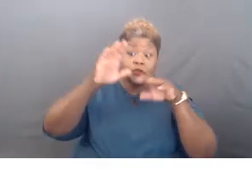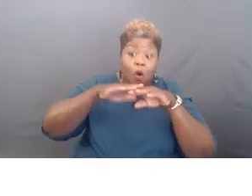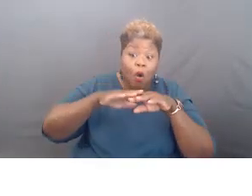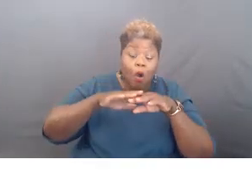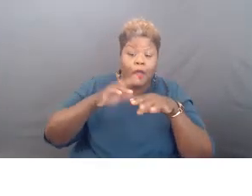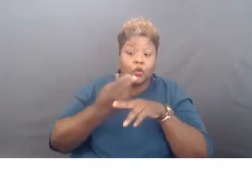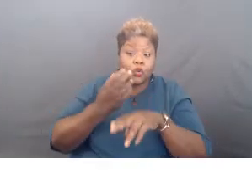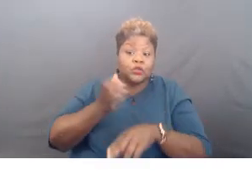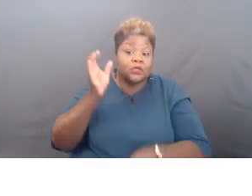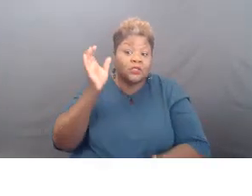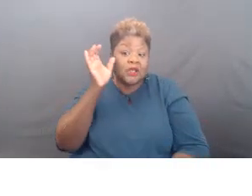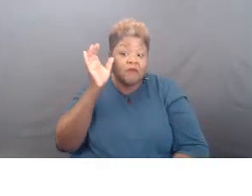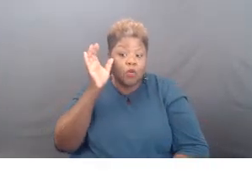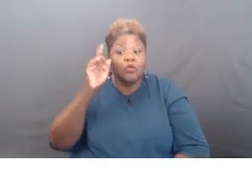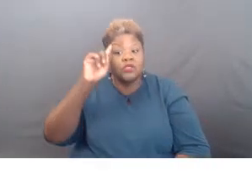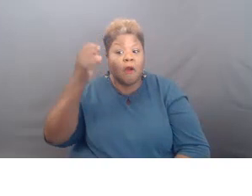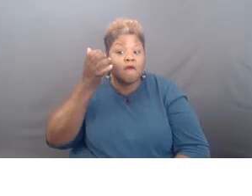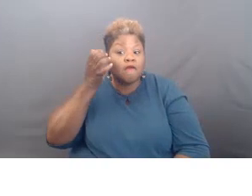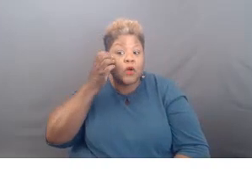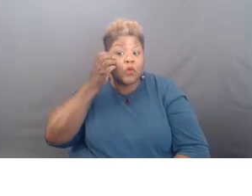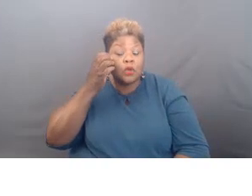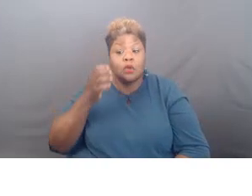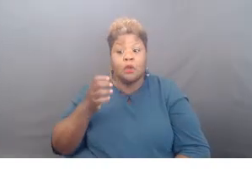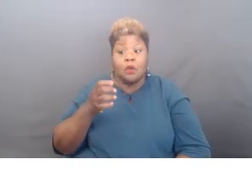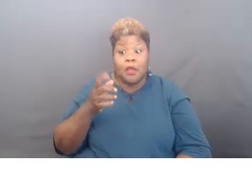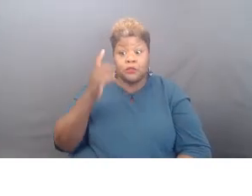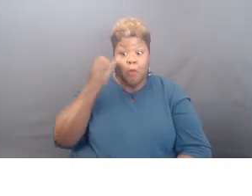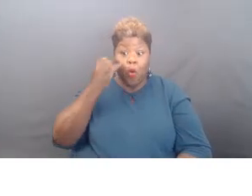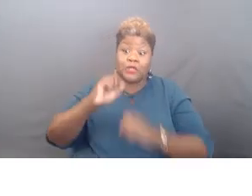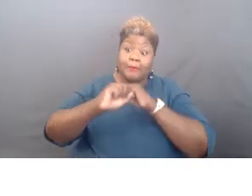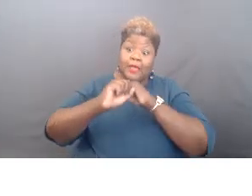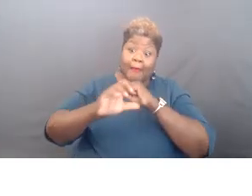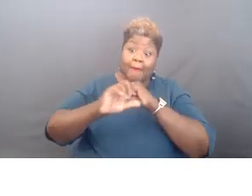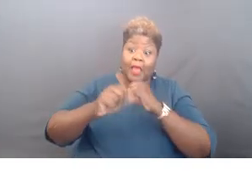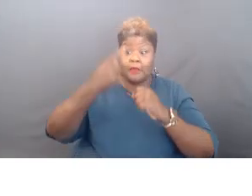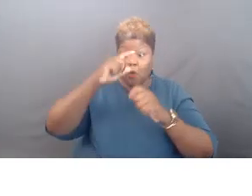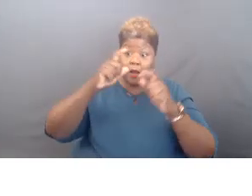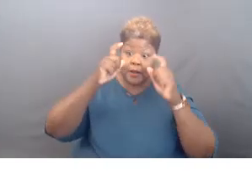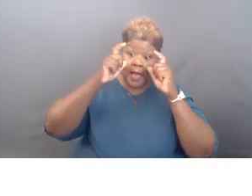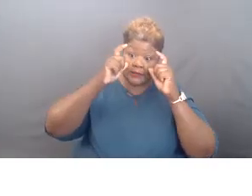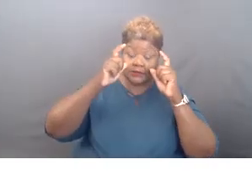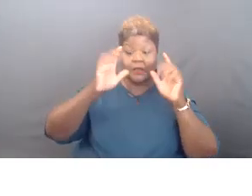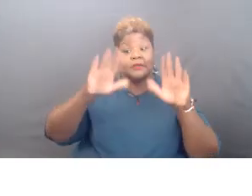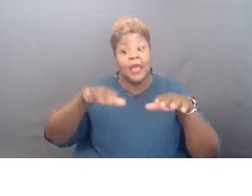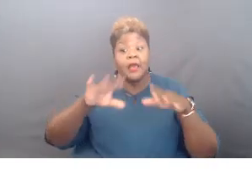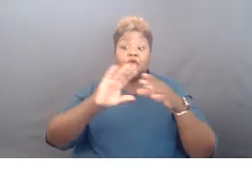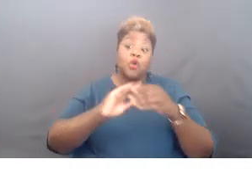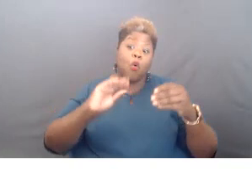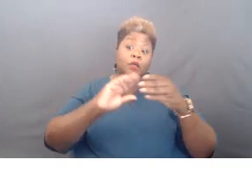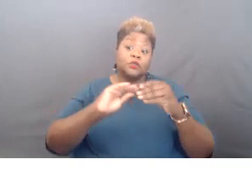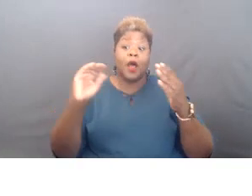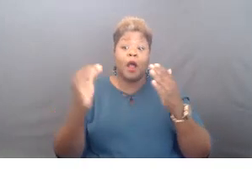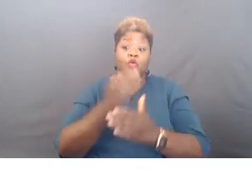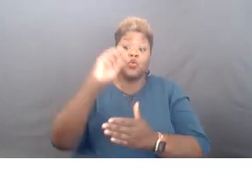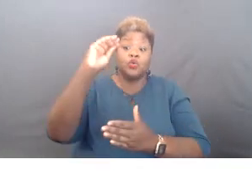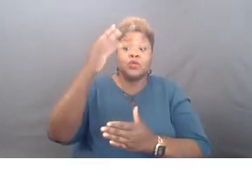smartphone. Now, if this is a sunglasses campaign, it would read something like so-and-so in our new